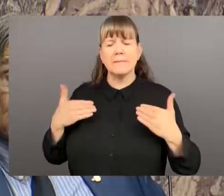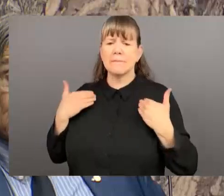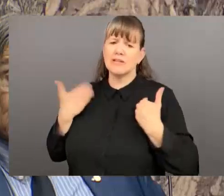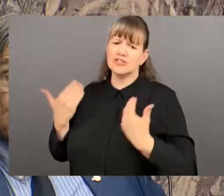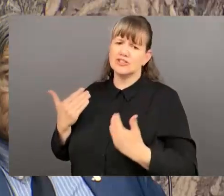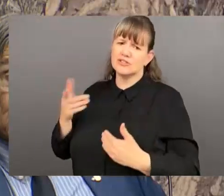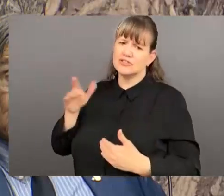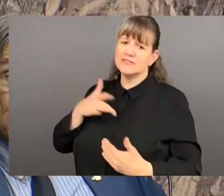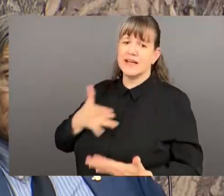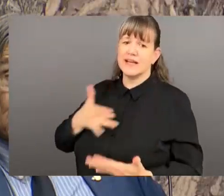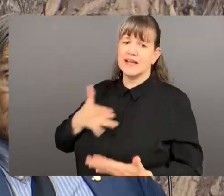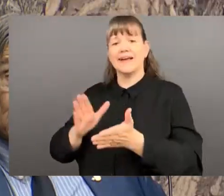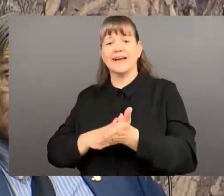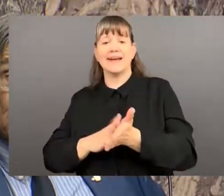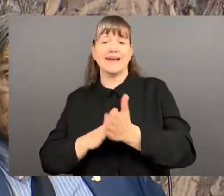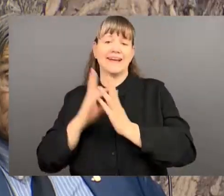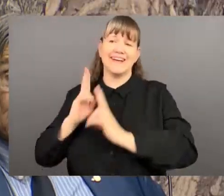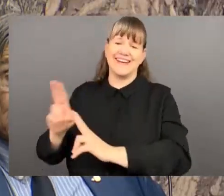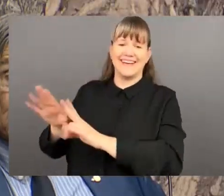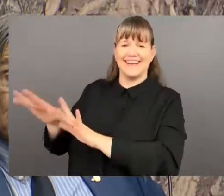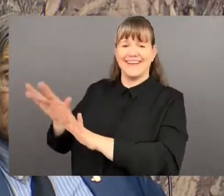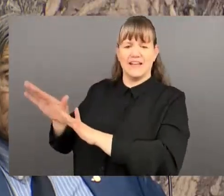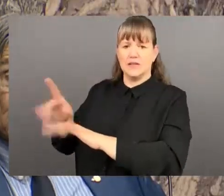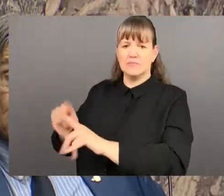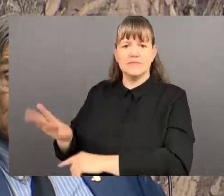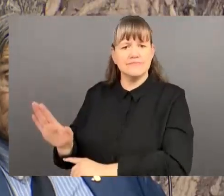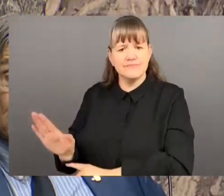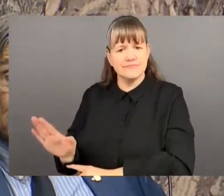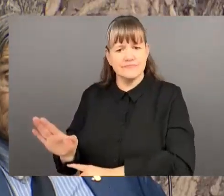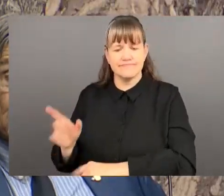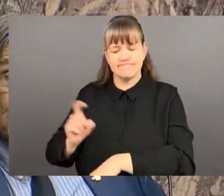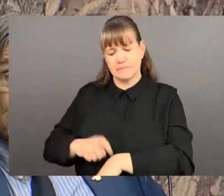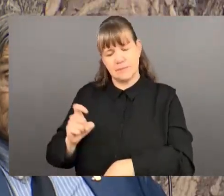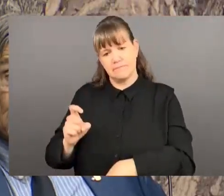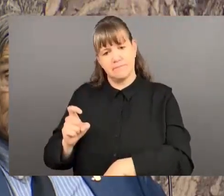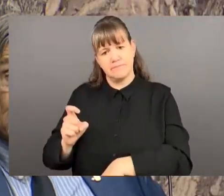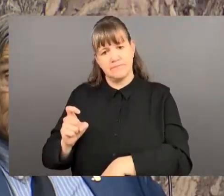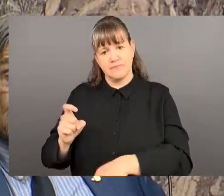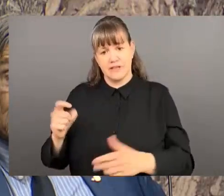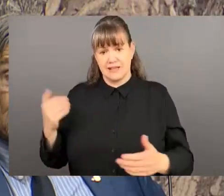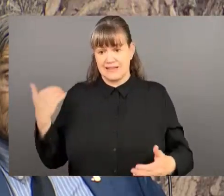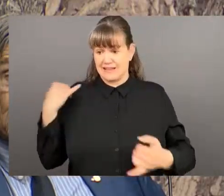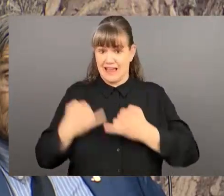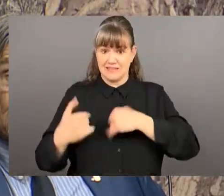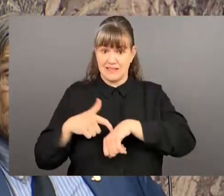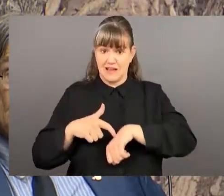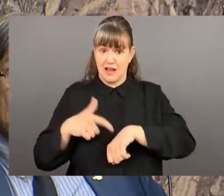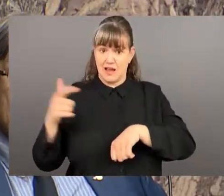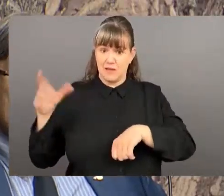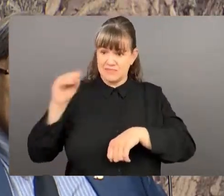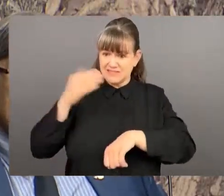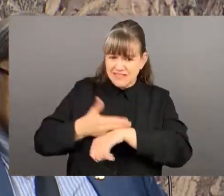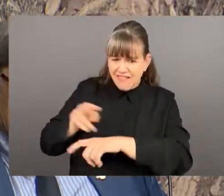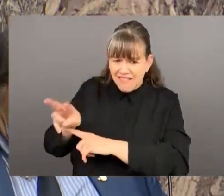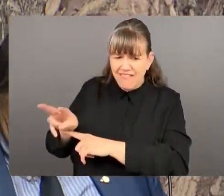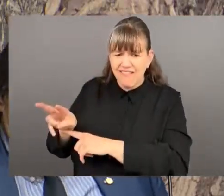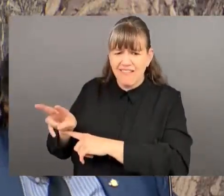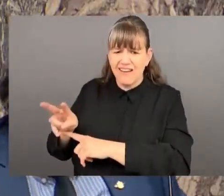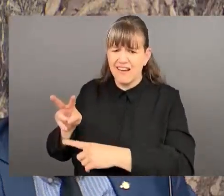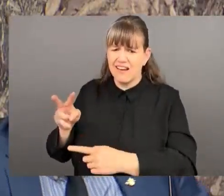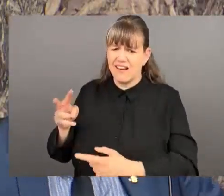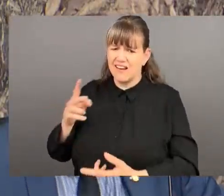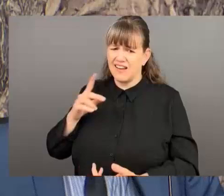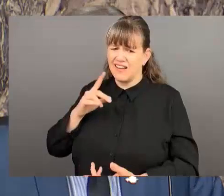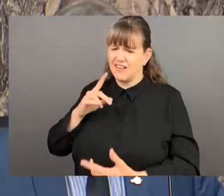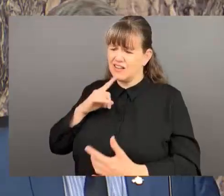devastated by the answer he gave last time because it did not offer closure. If this government has nothing to hide, will the Premier explain how